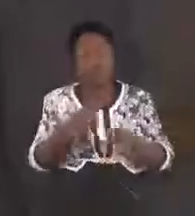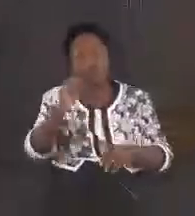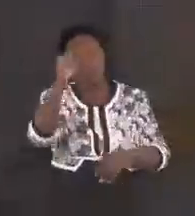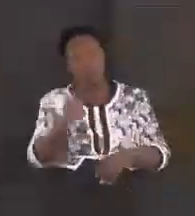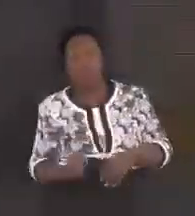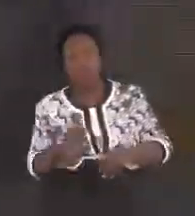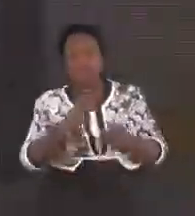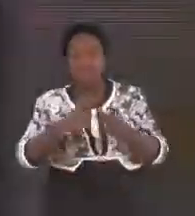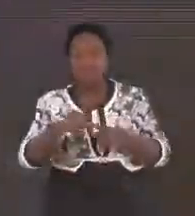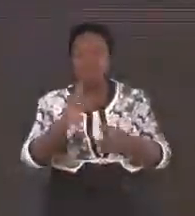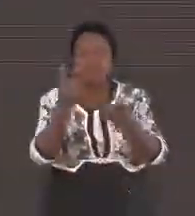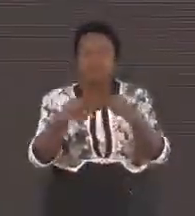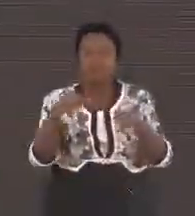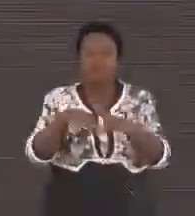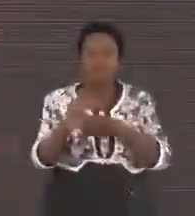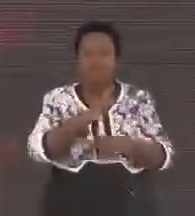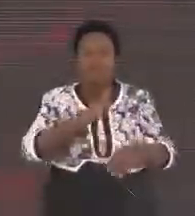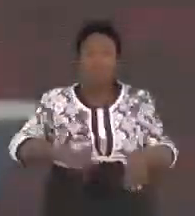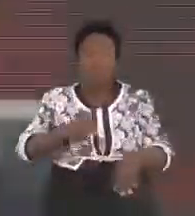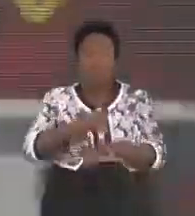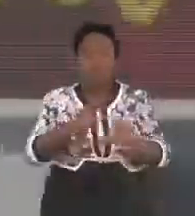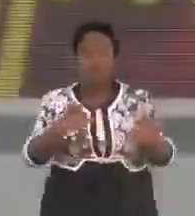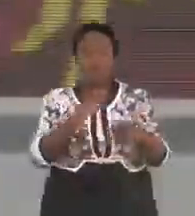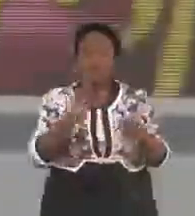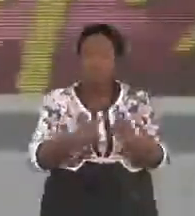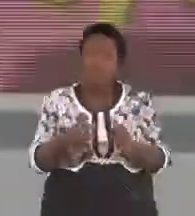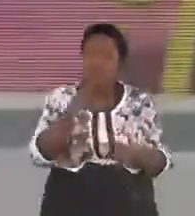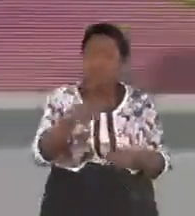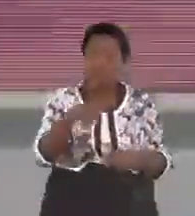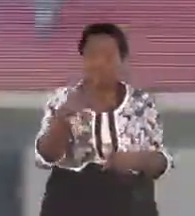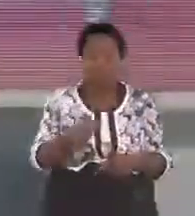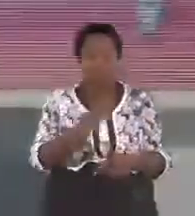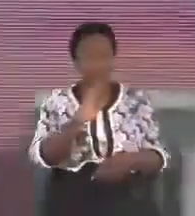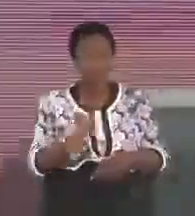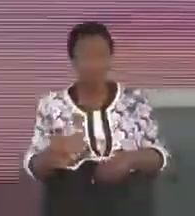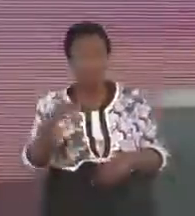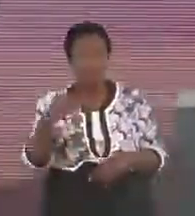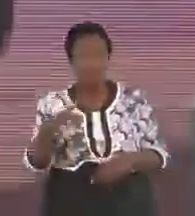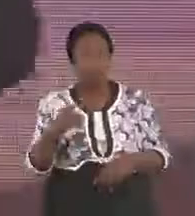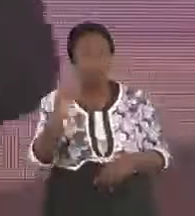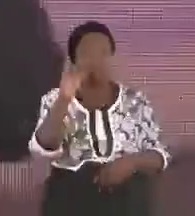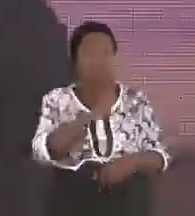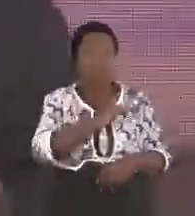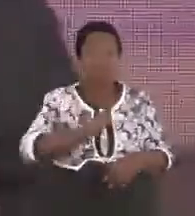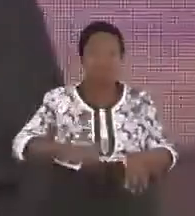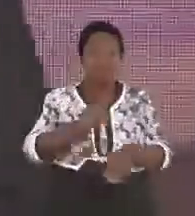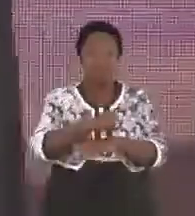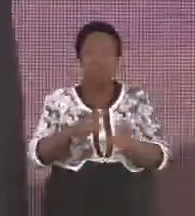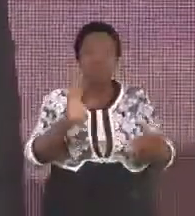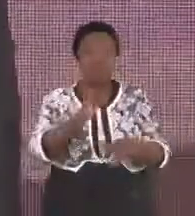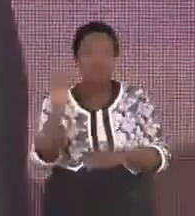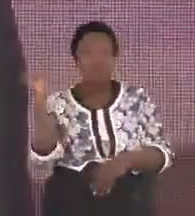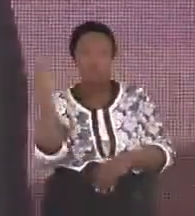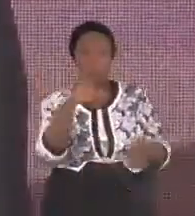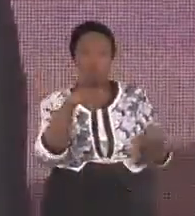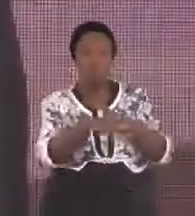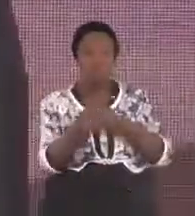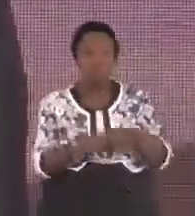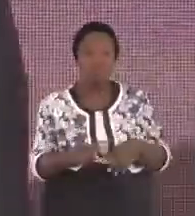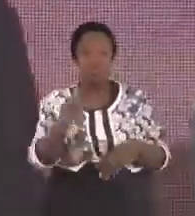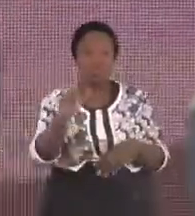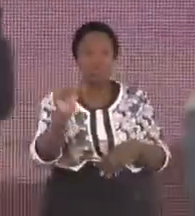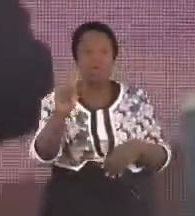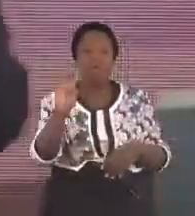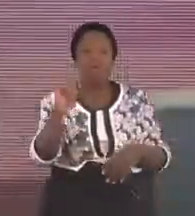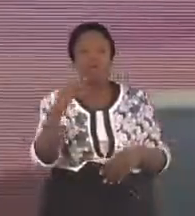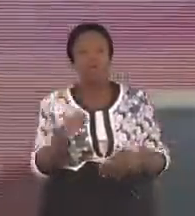the kingdom, but you, the children of the kingdom, will be cast into the lake of